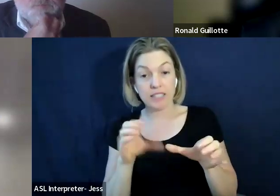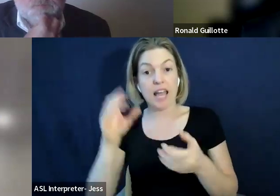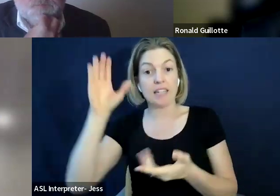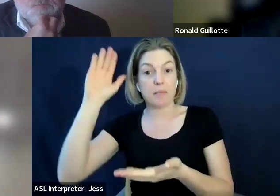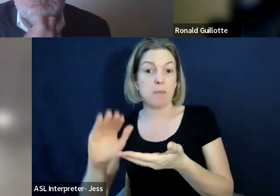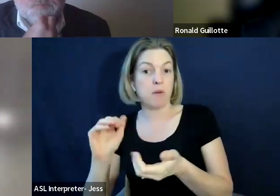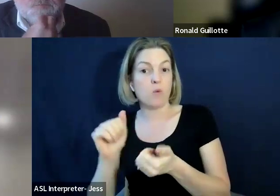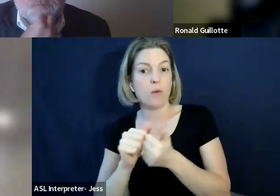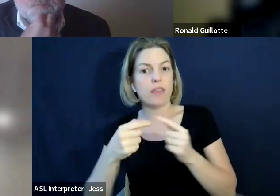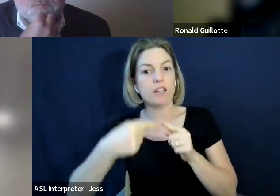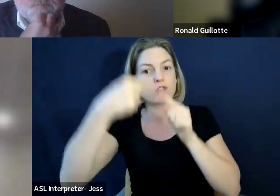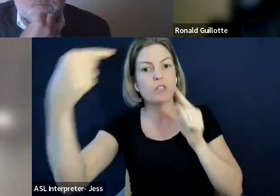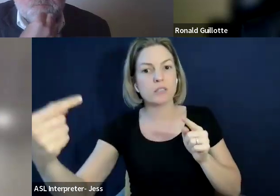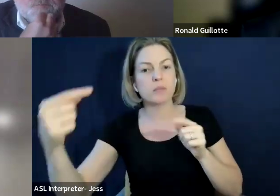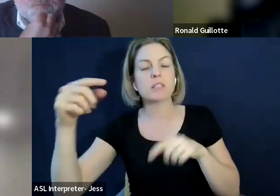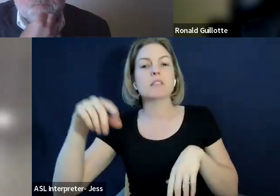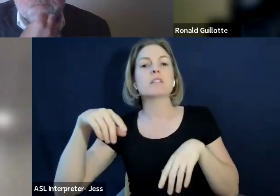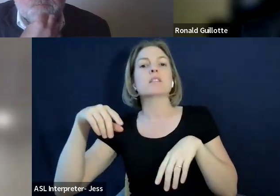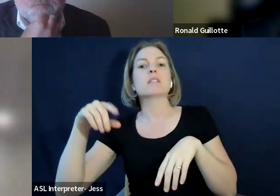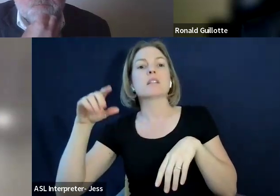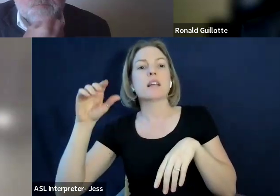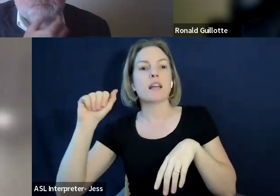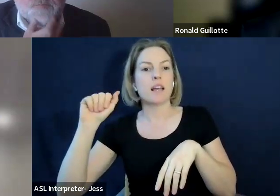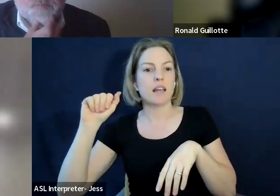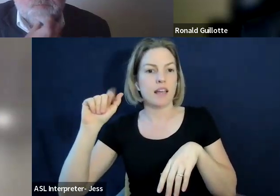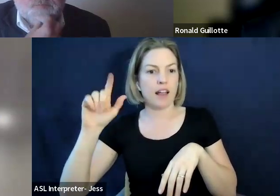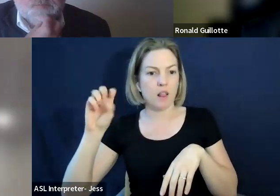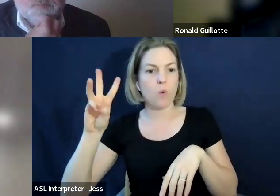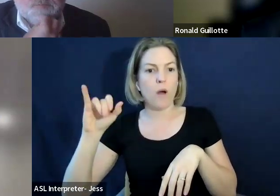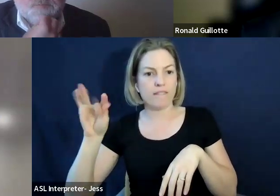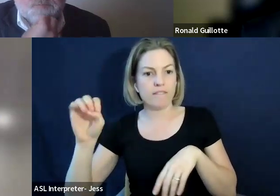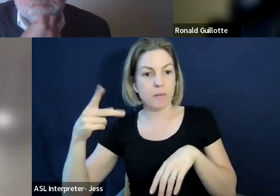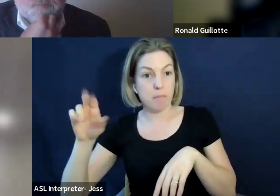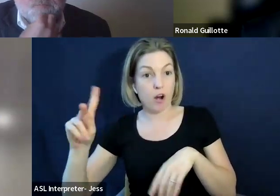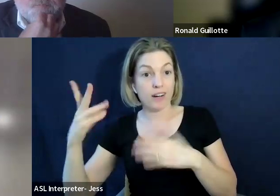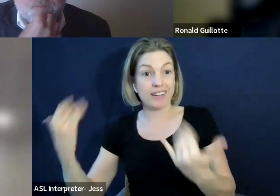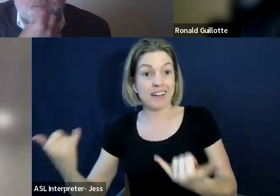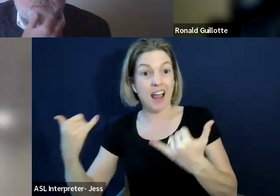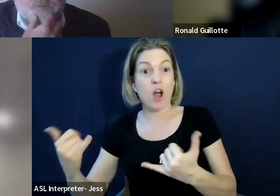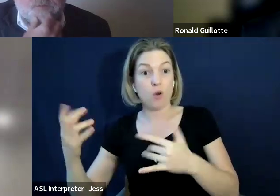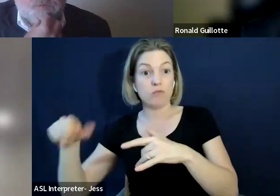the adjacent project Alewife Park, which is currently under construction?